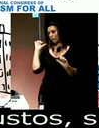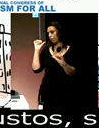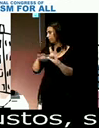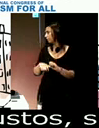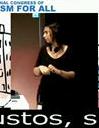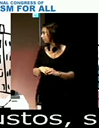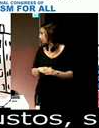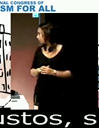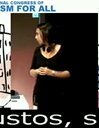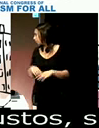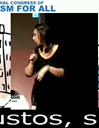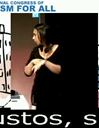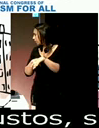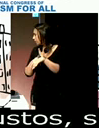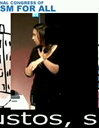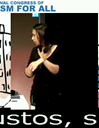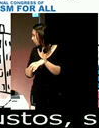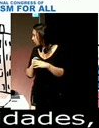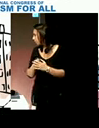to give you an idea.